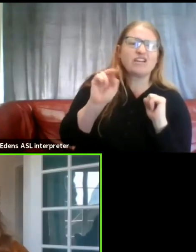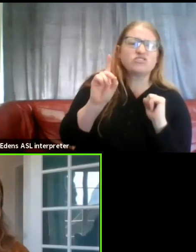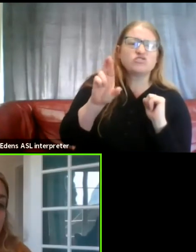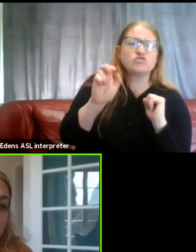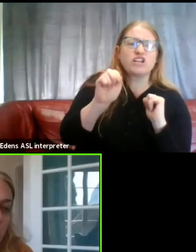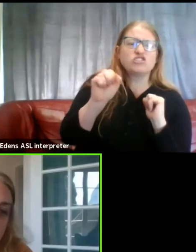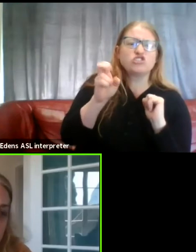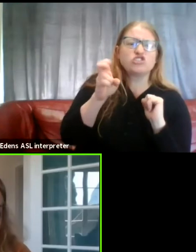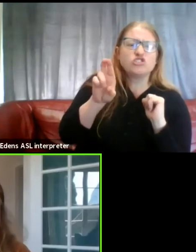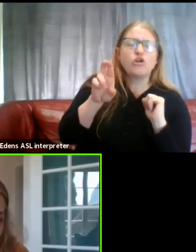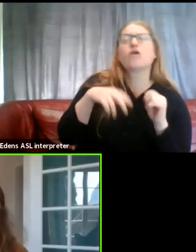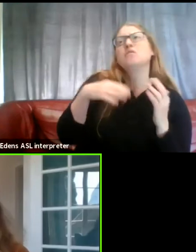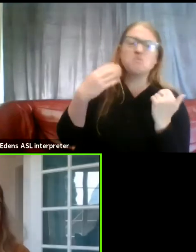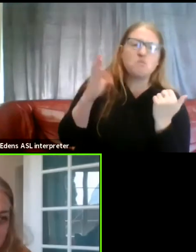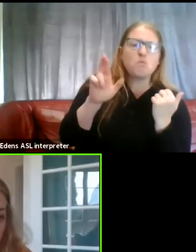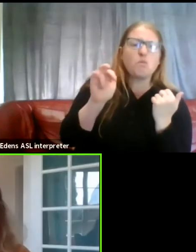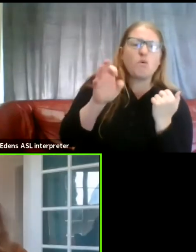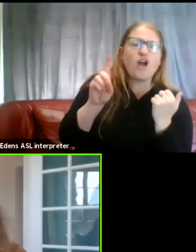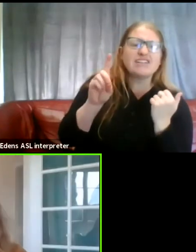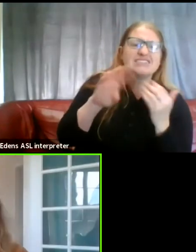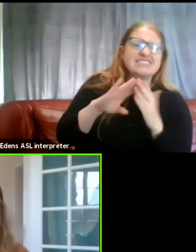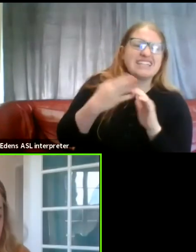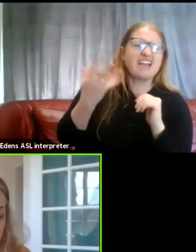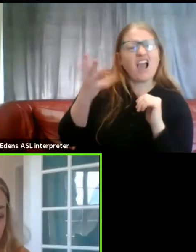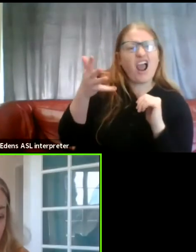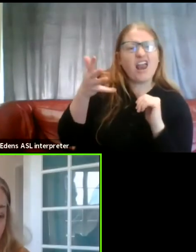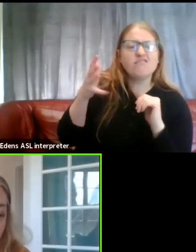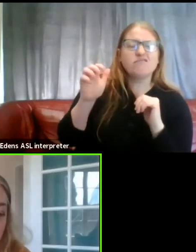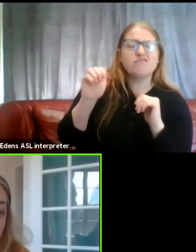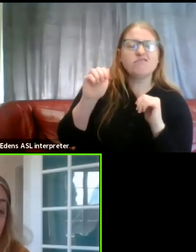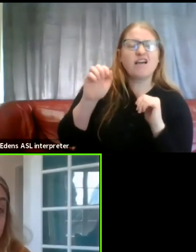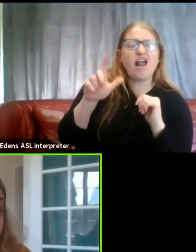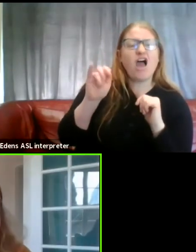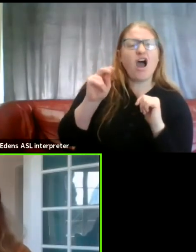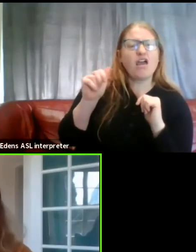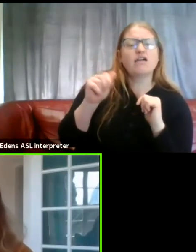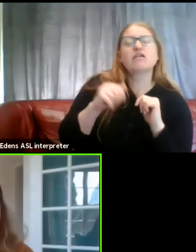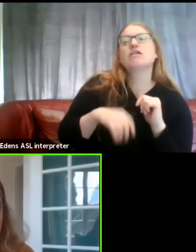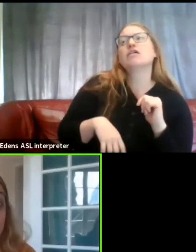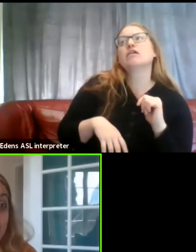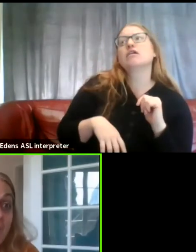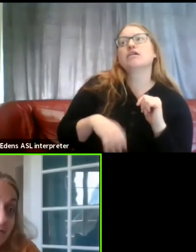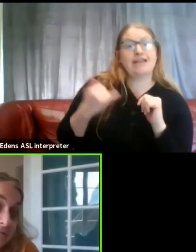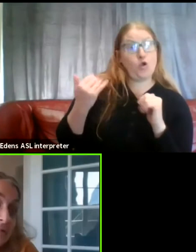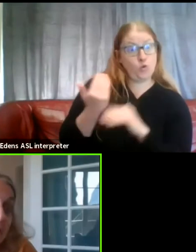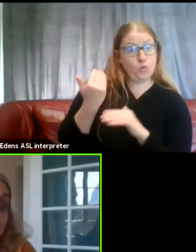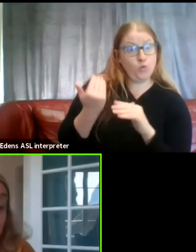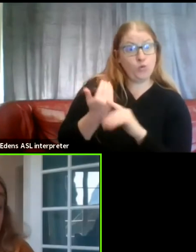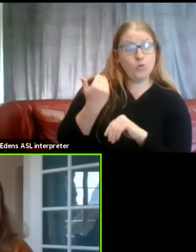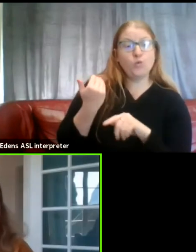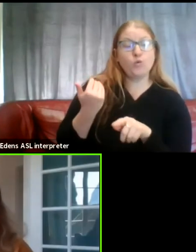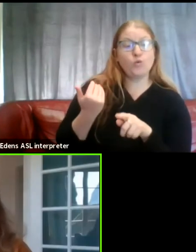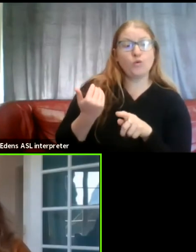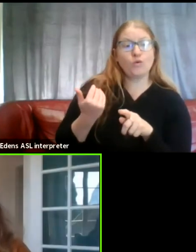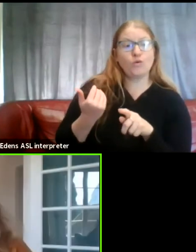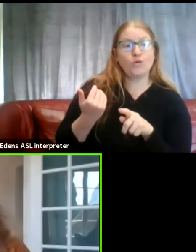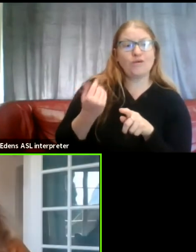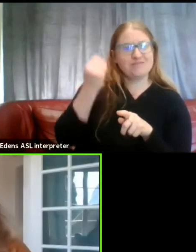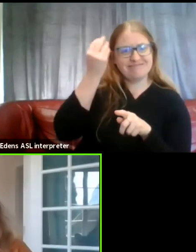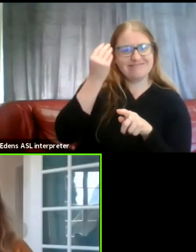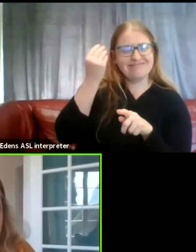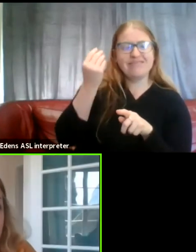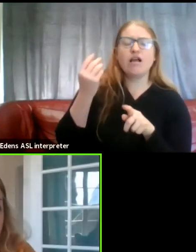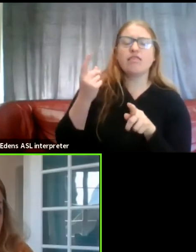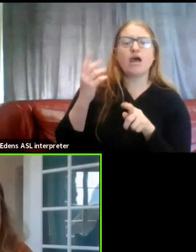maybe even the Broad City Girls, kind of, you know, Ilana maybe comes into that. And then now this new one that I've gonna be percolating on the